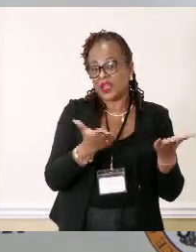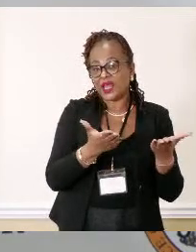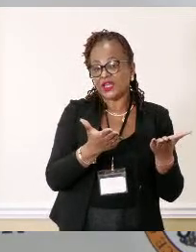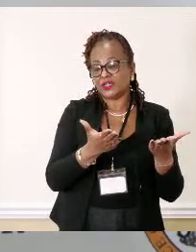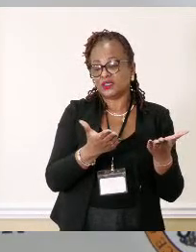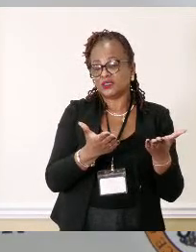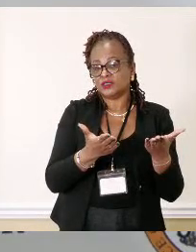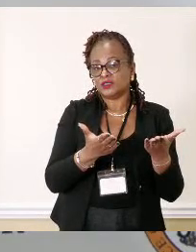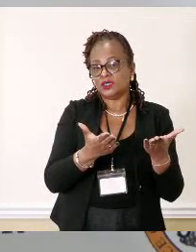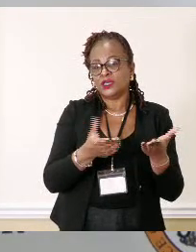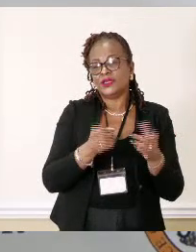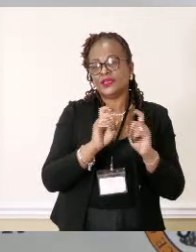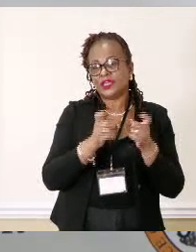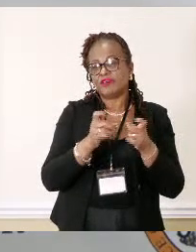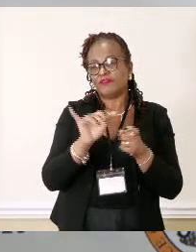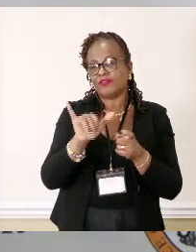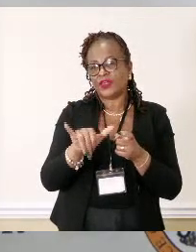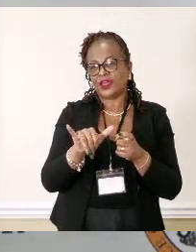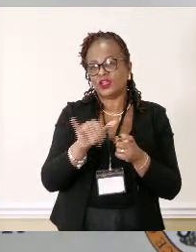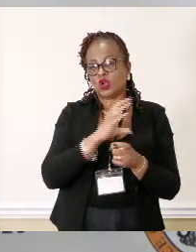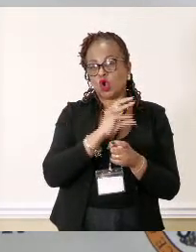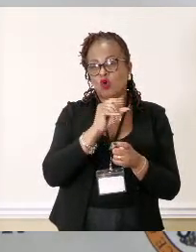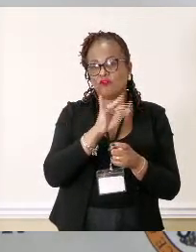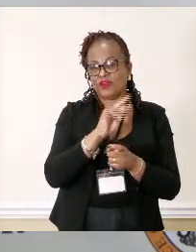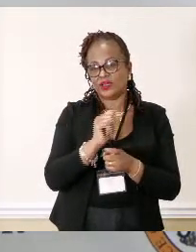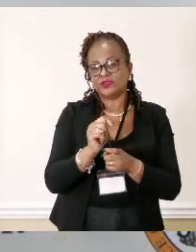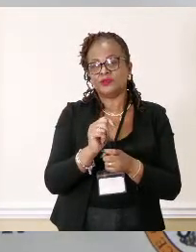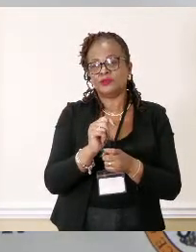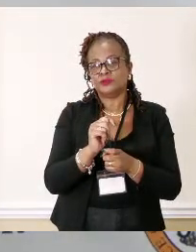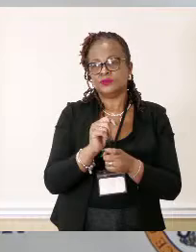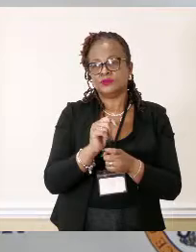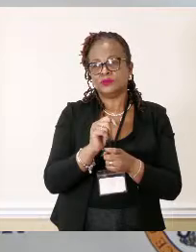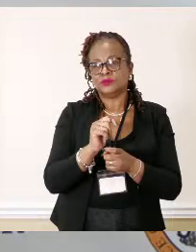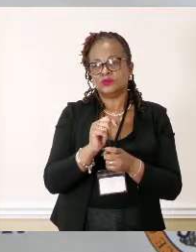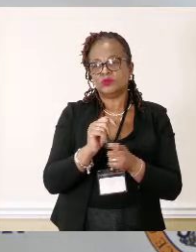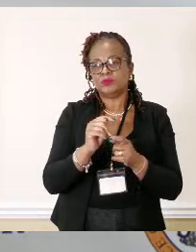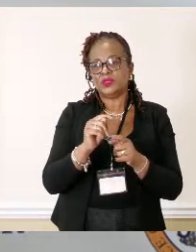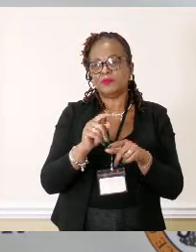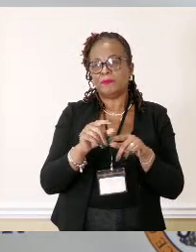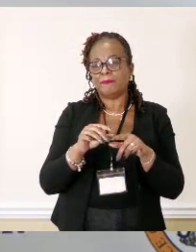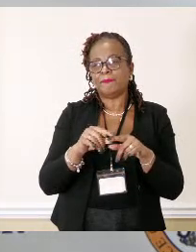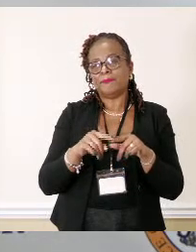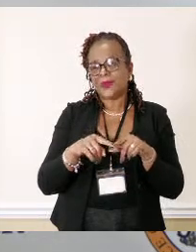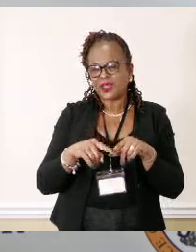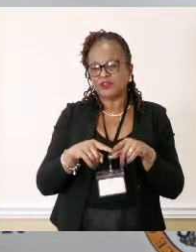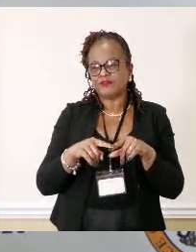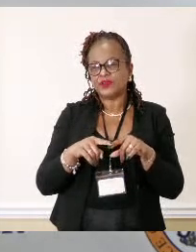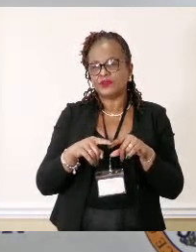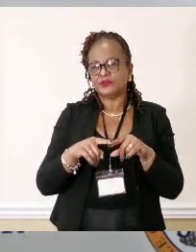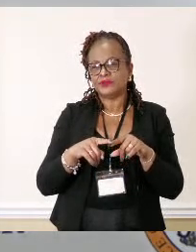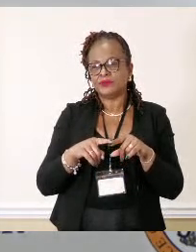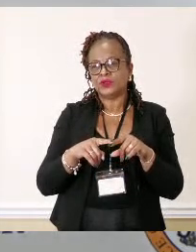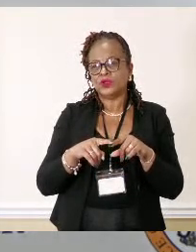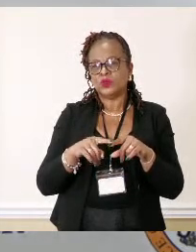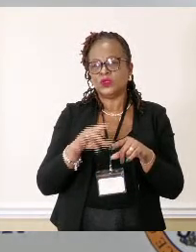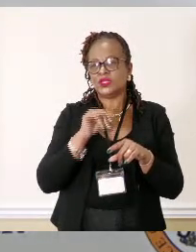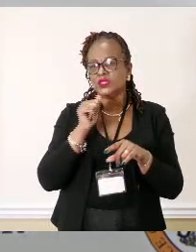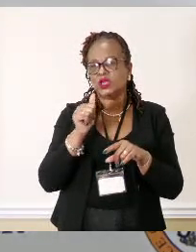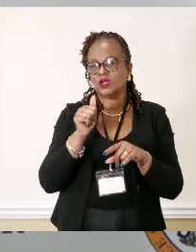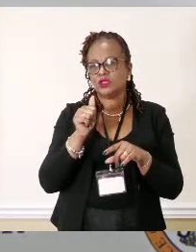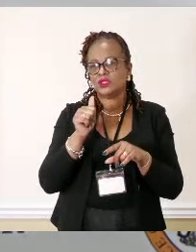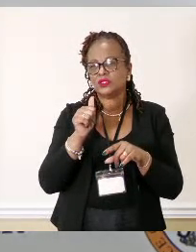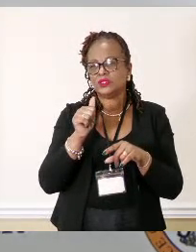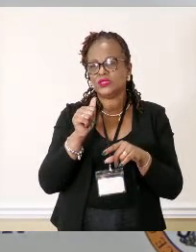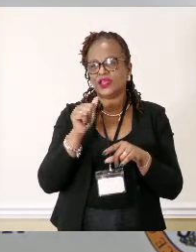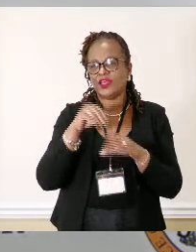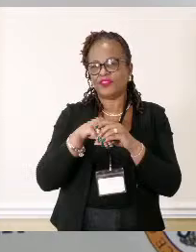But given that the COVAX facility, we benefited from the COVAX facility, we could not be in their